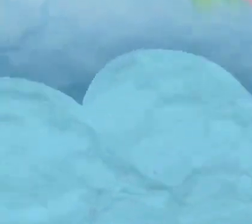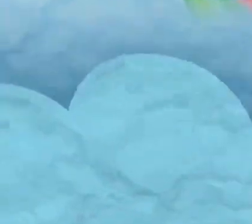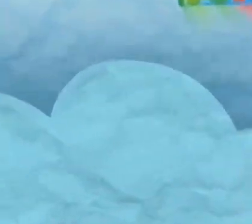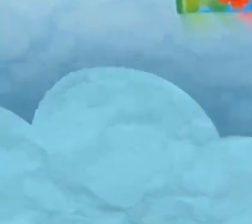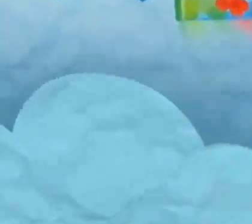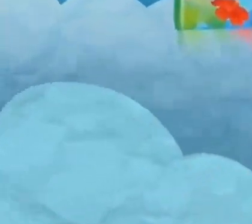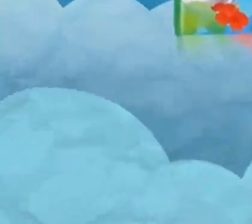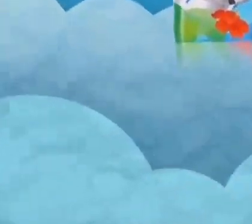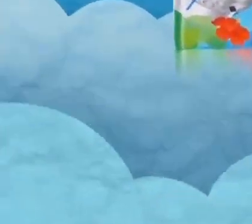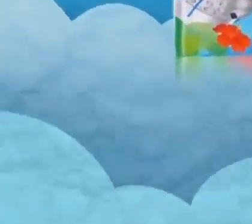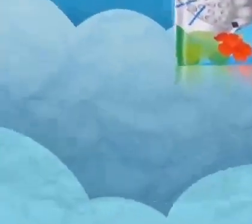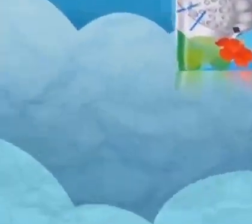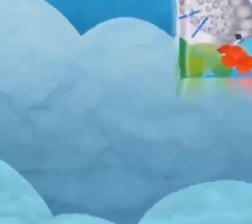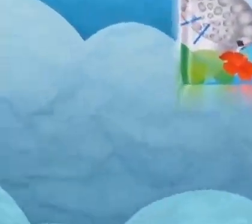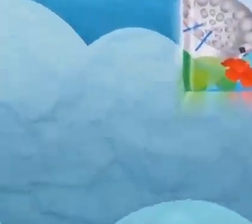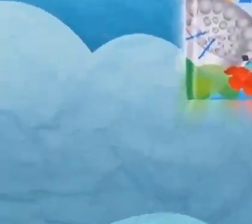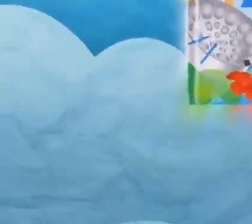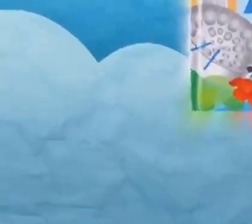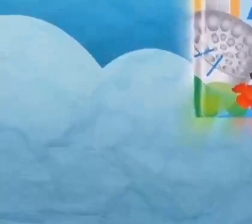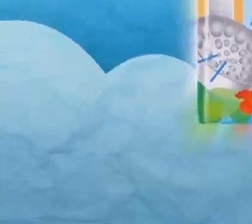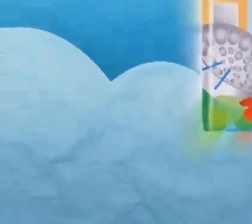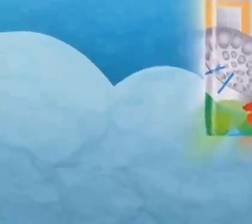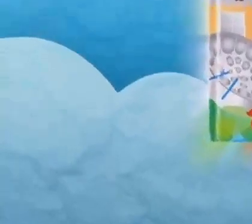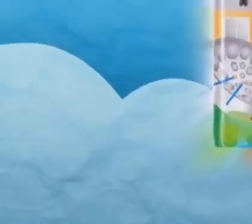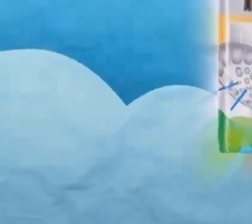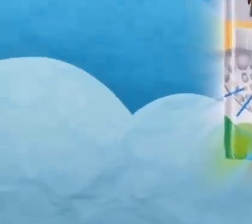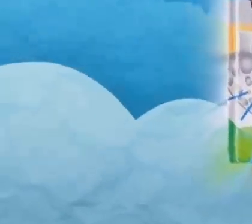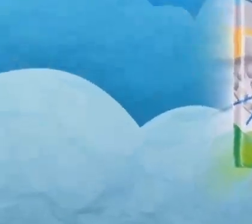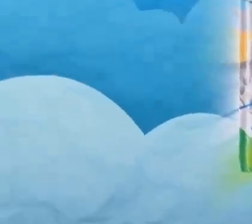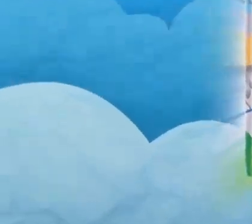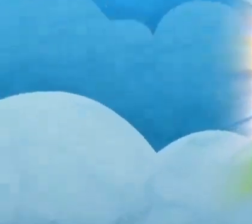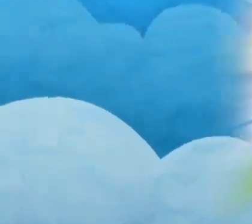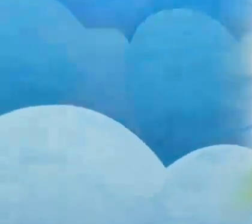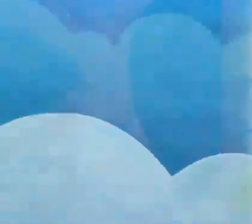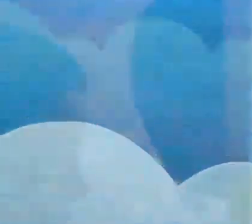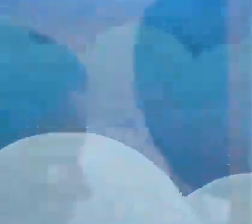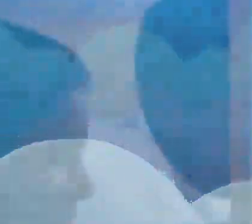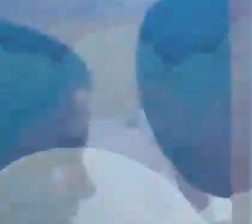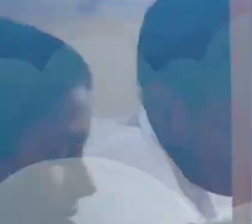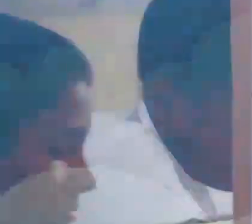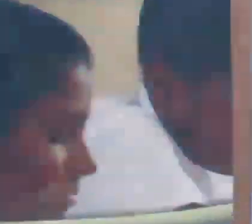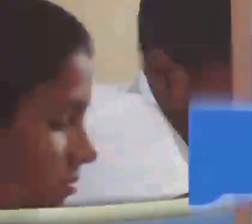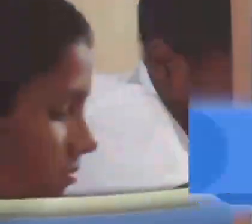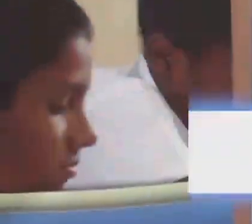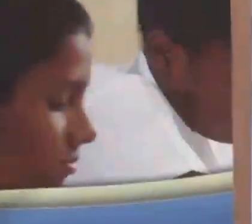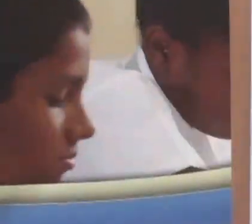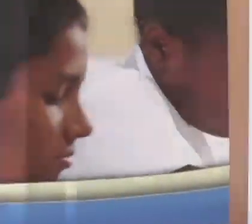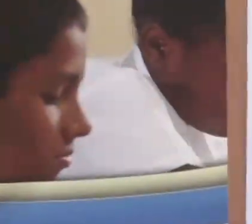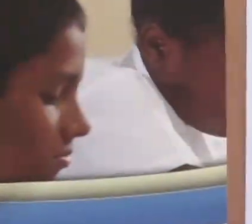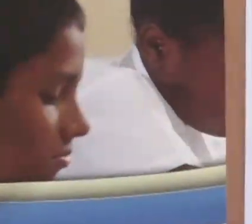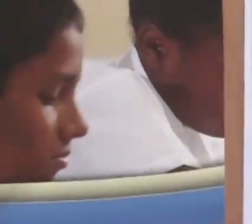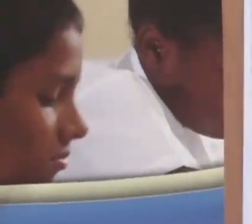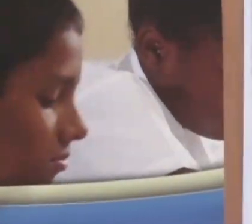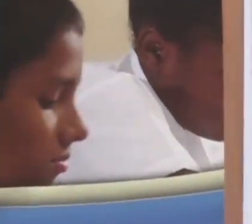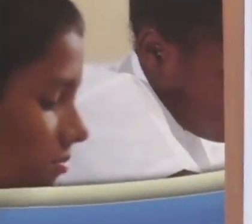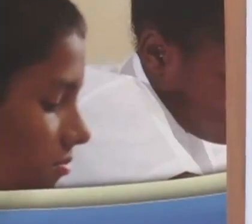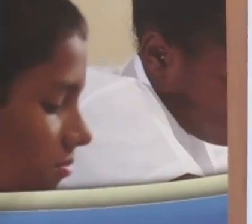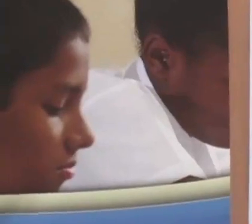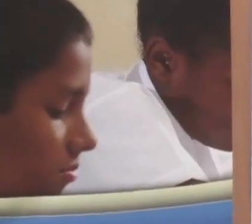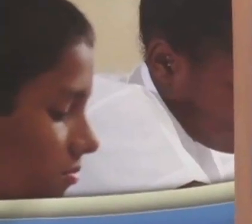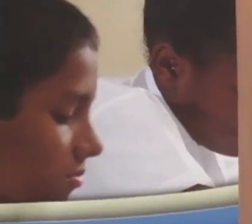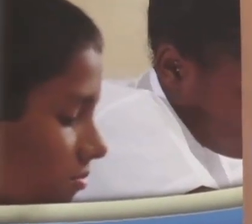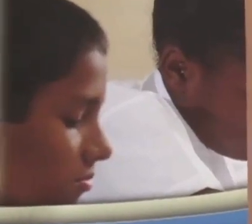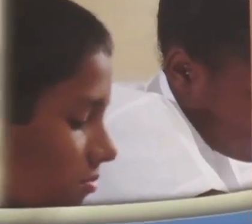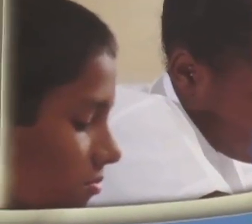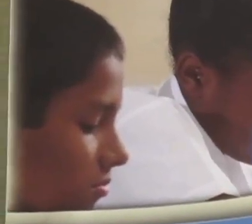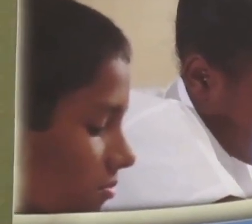in Trinidad and Tobago, a magical 4-year-old was recognized by the Ministry of Education. My name is Corinne Clark